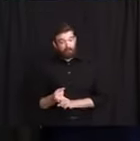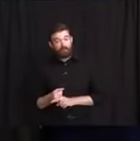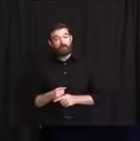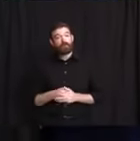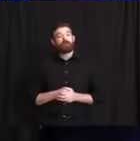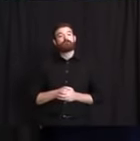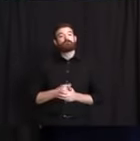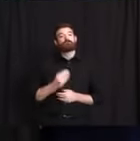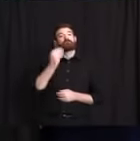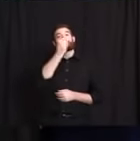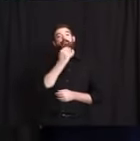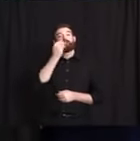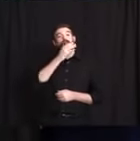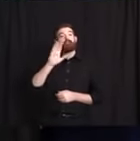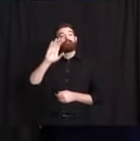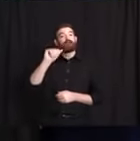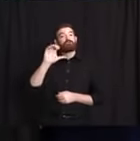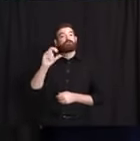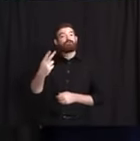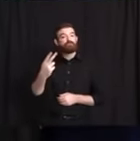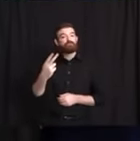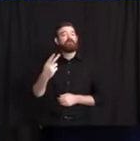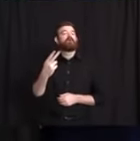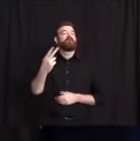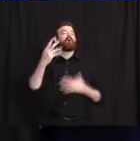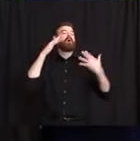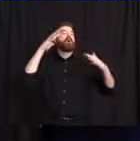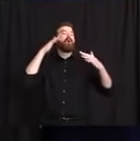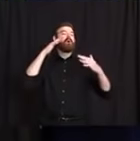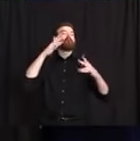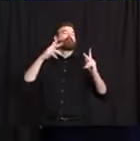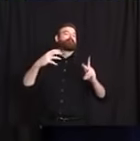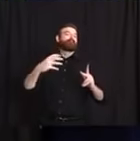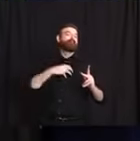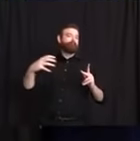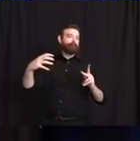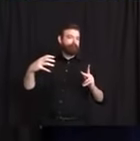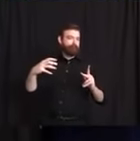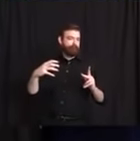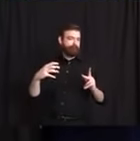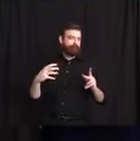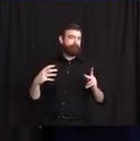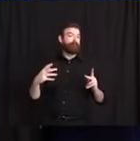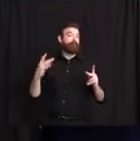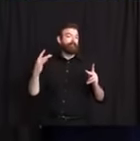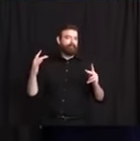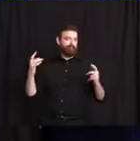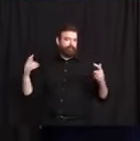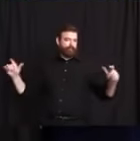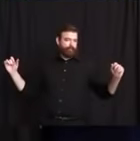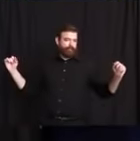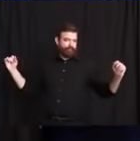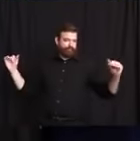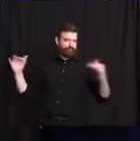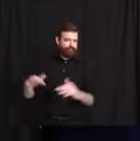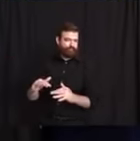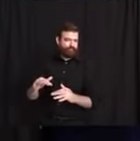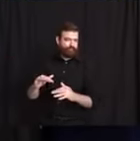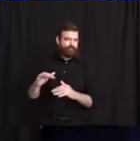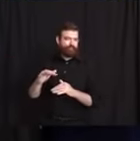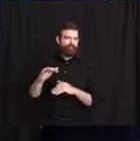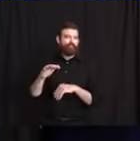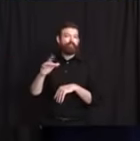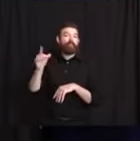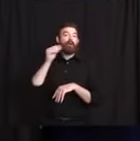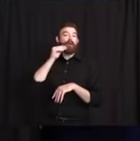to a noise complaint. It was a large gathering where the homeowner was cited with making alcohol available to